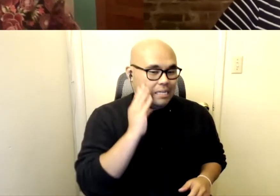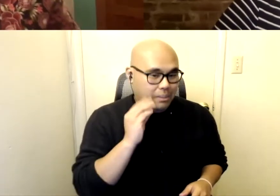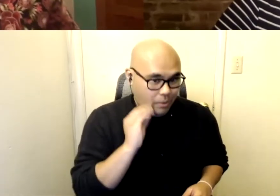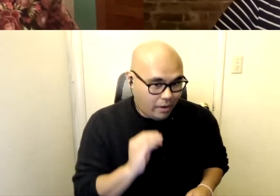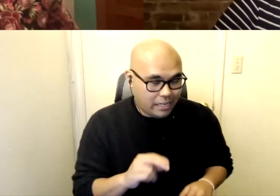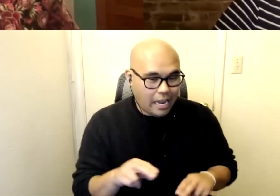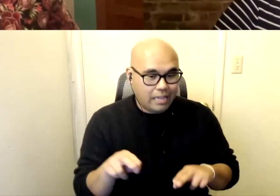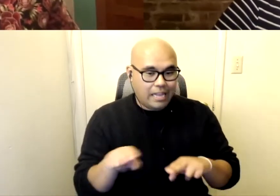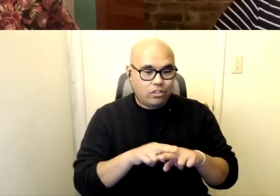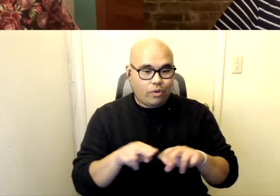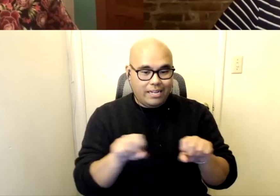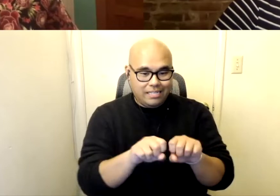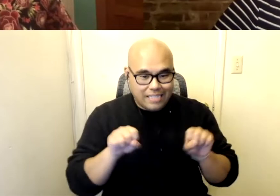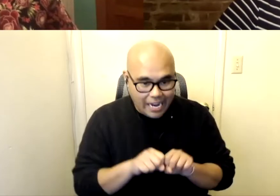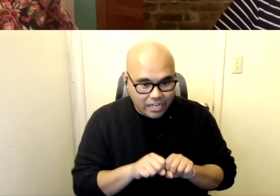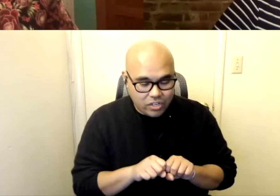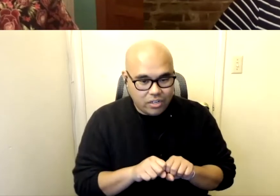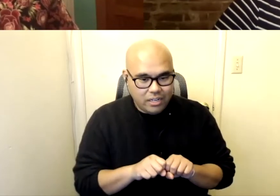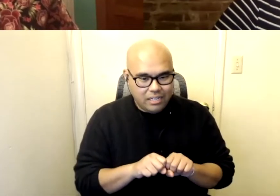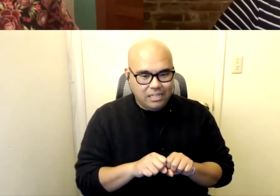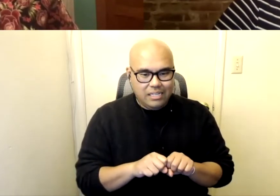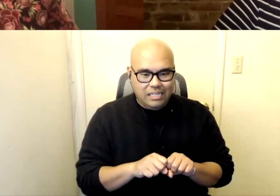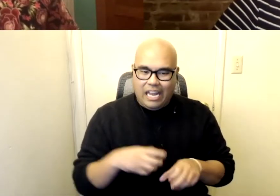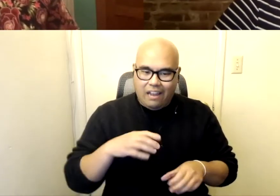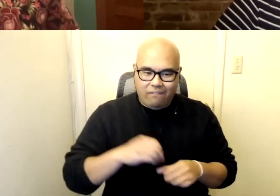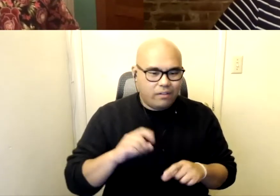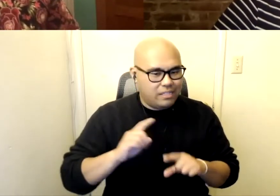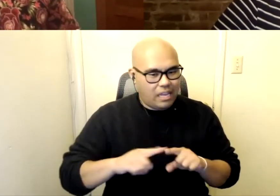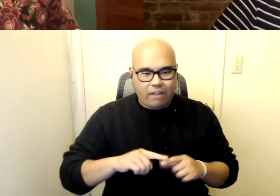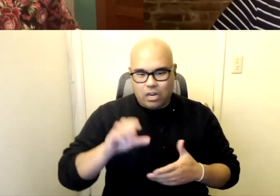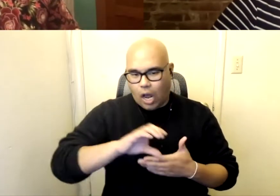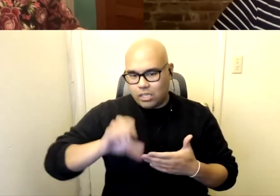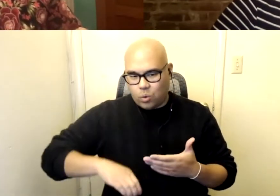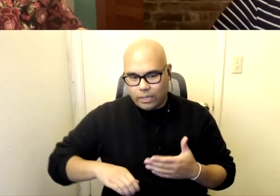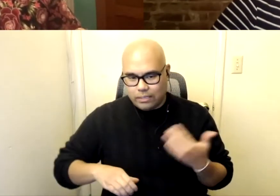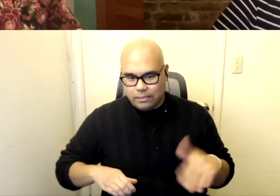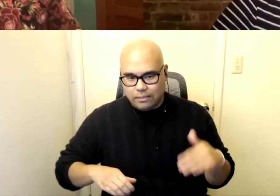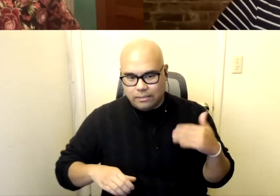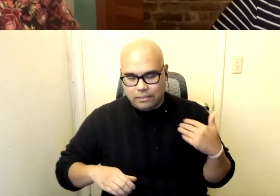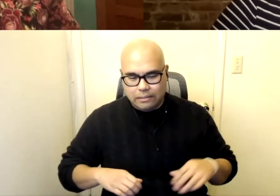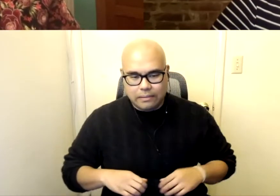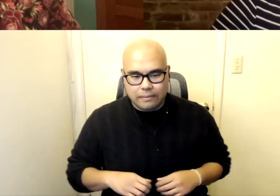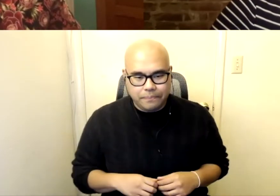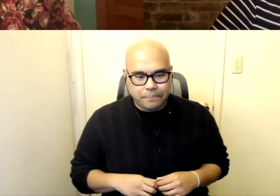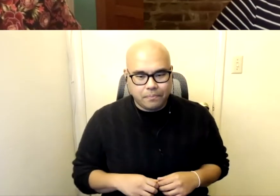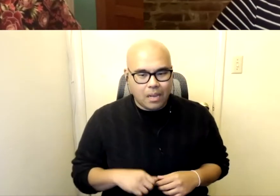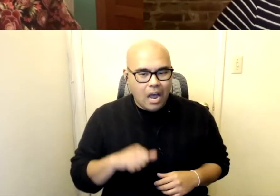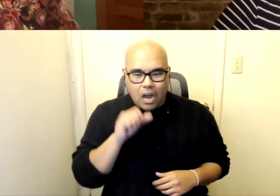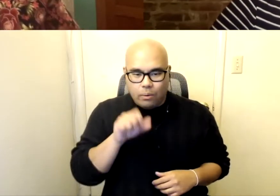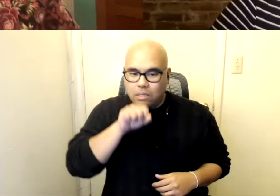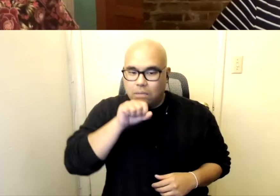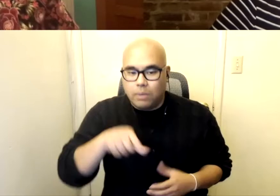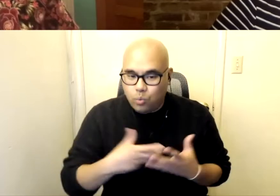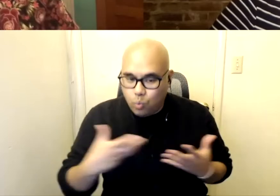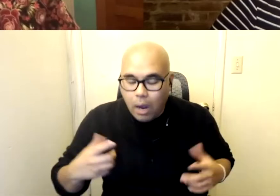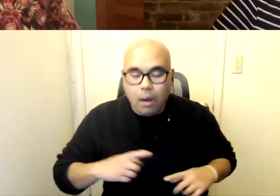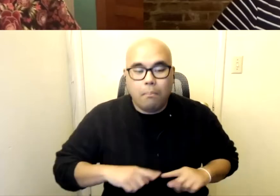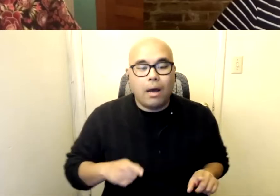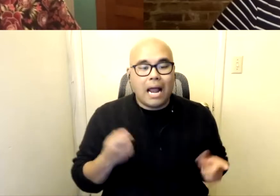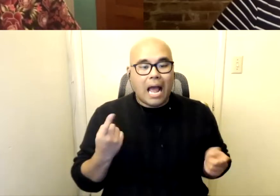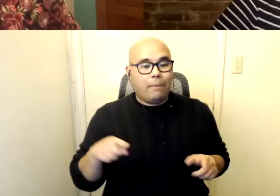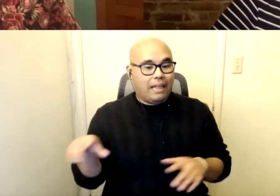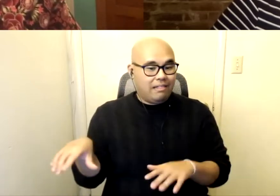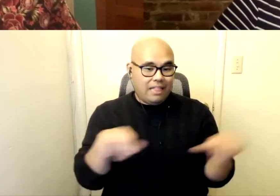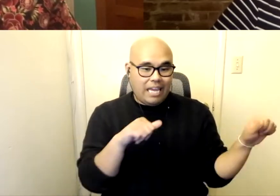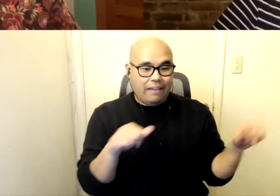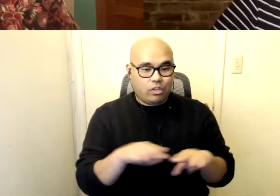train station has had consequences. Um, I mean, just to, not give away a ton, but when he leaves the train